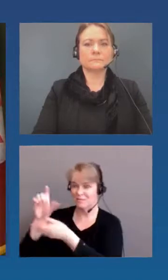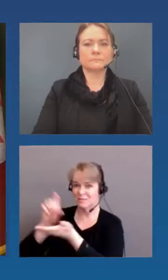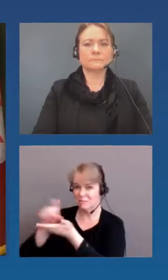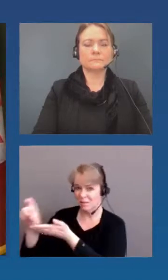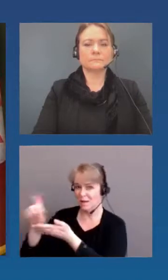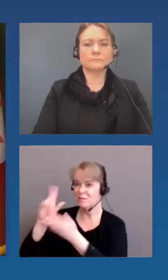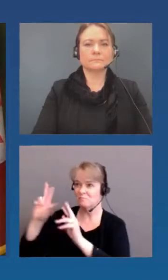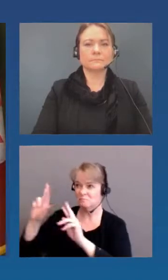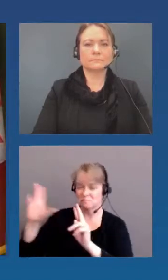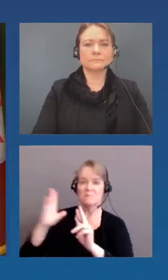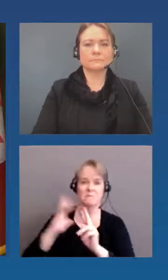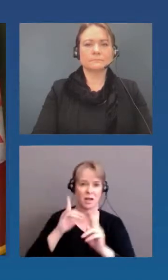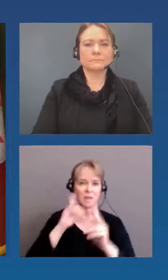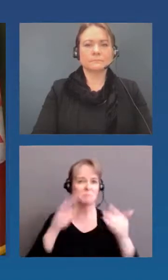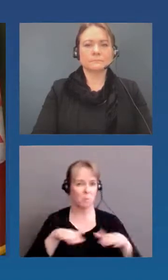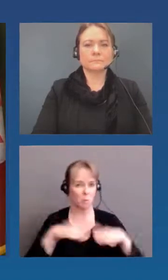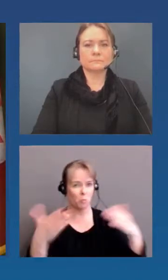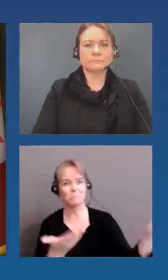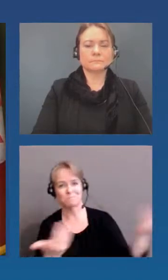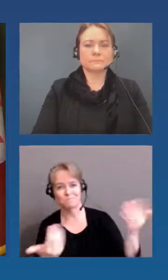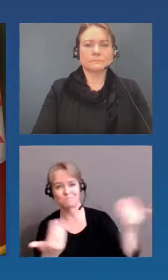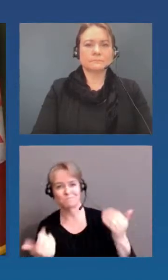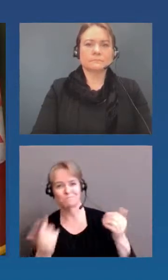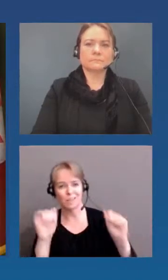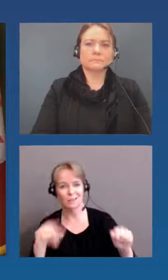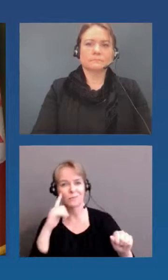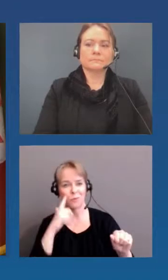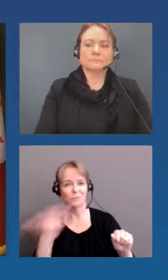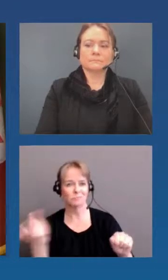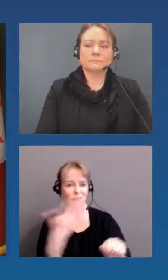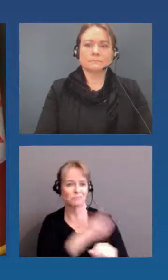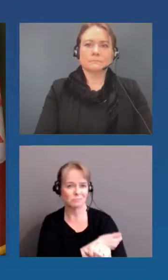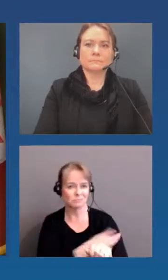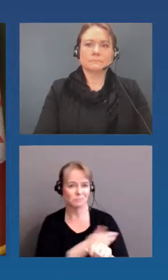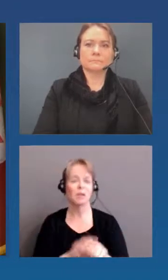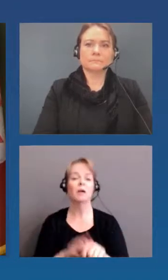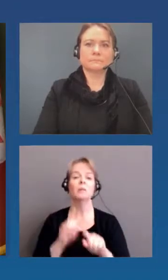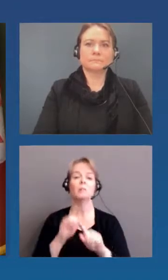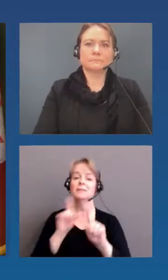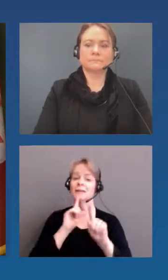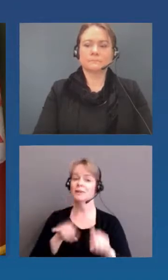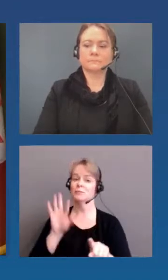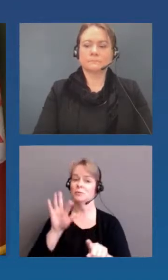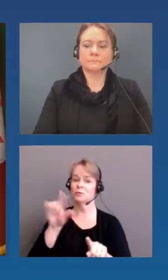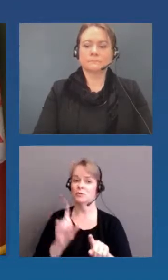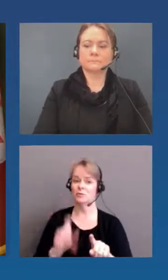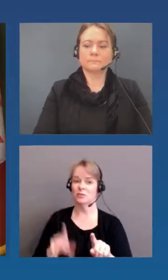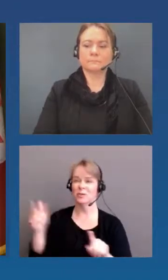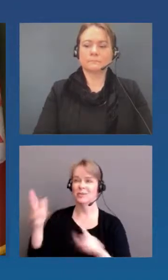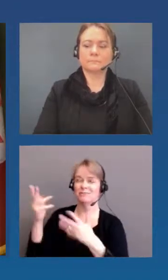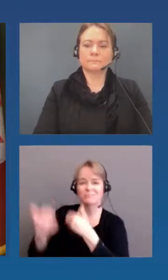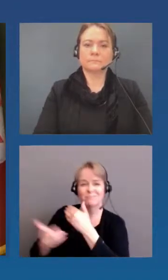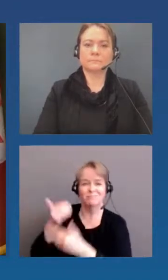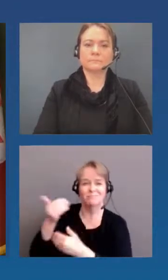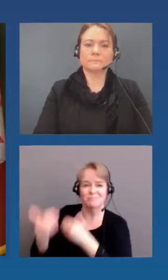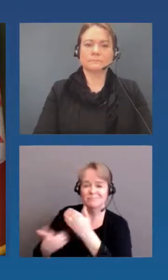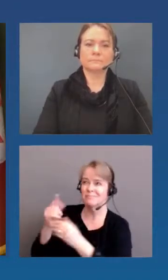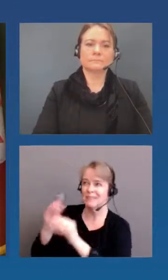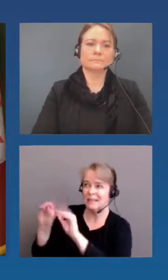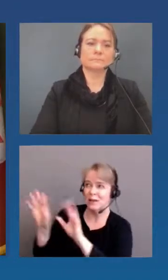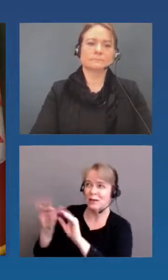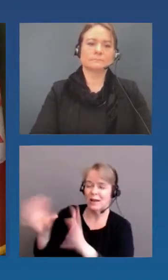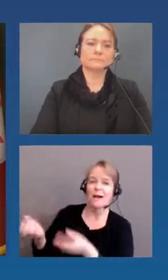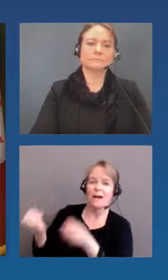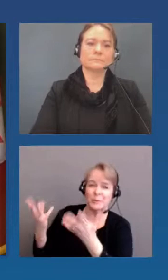So directly to your question, as we get more clarity on the number of vaccine, and I want to tell you it's encouraging,